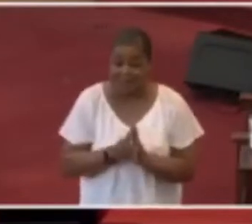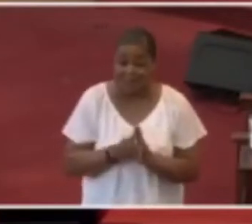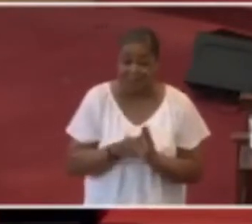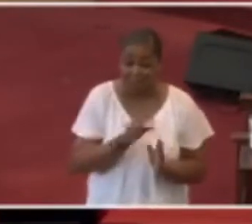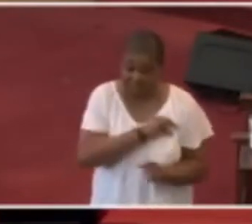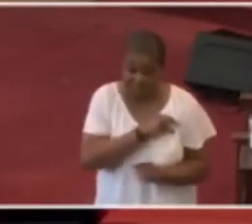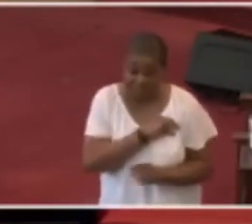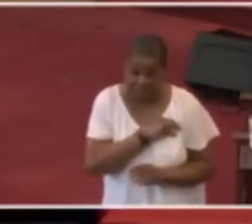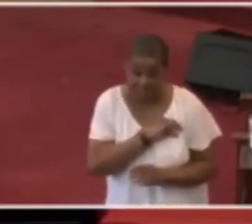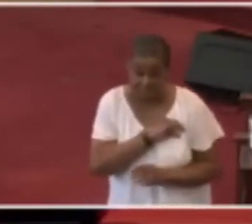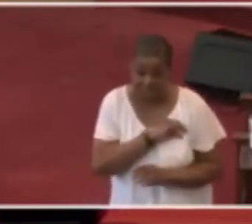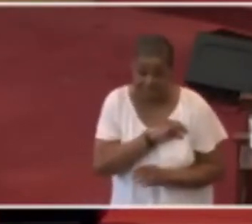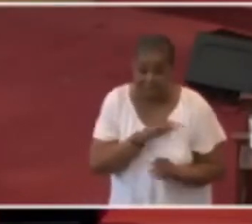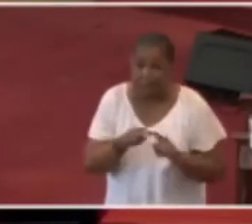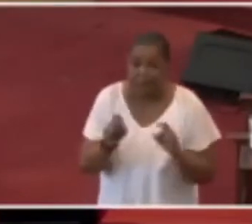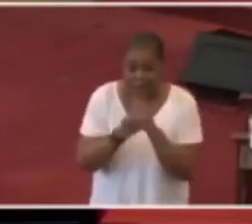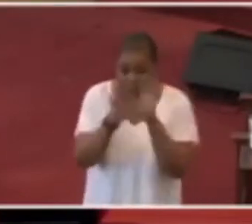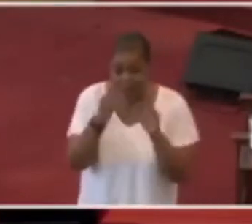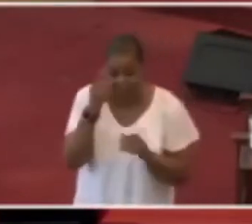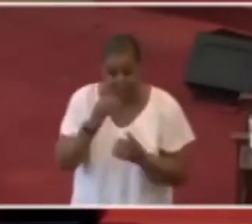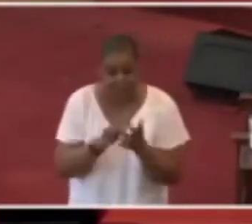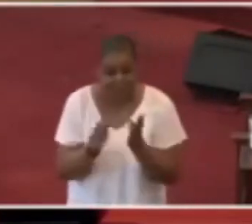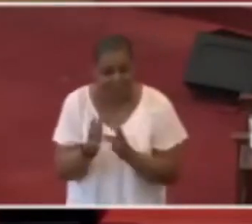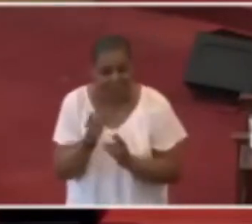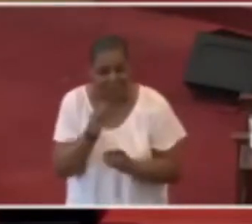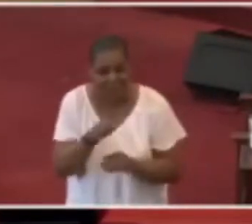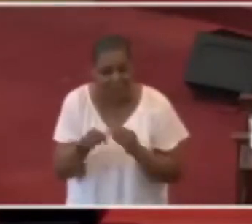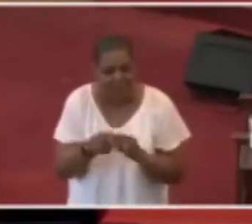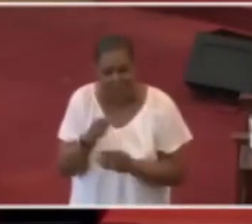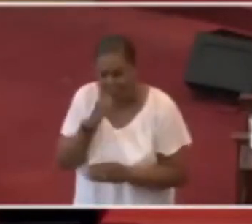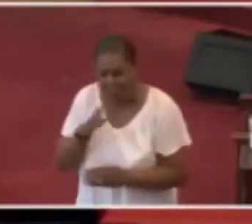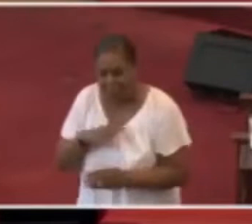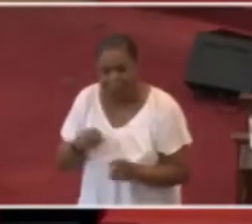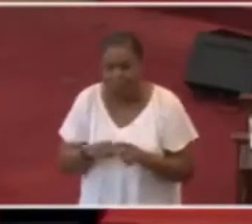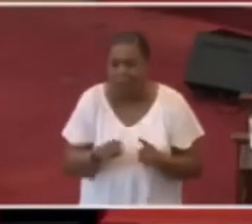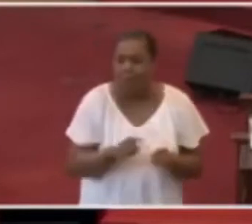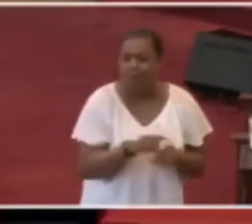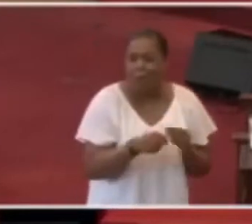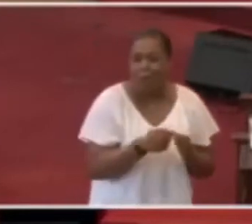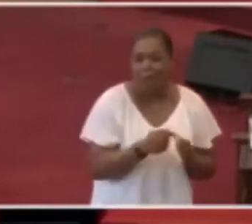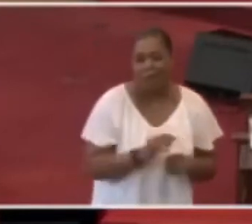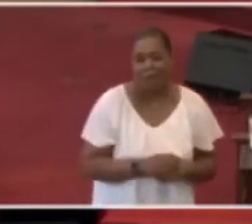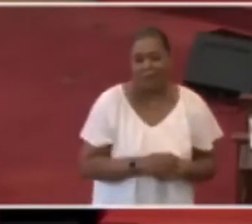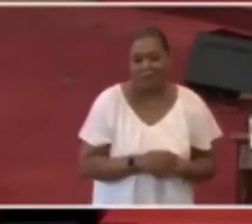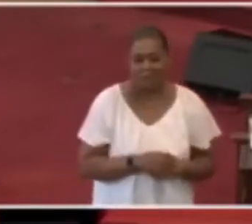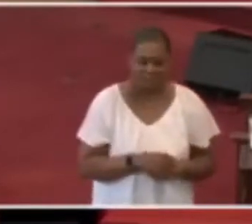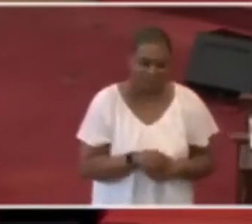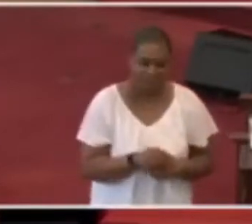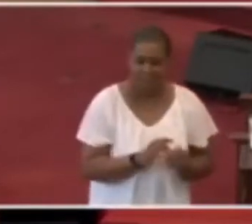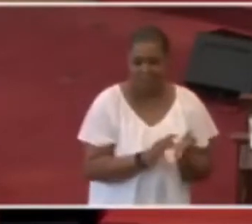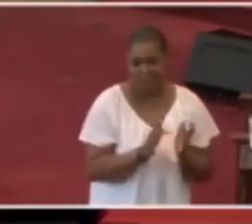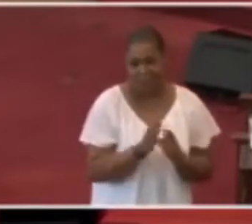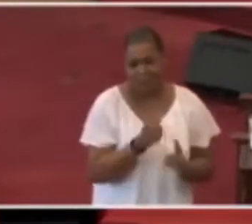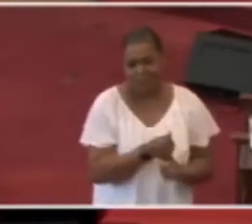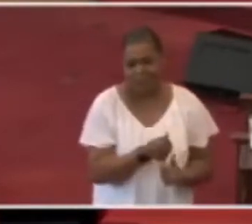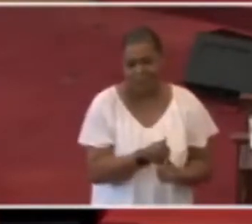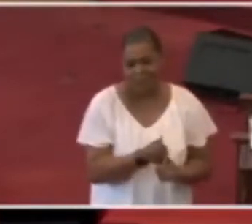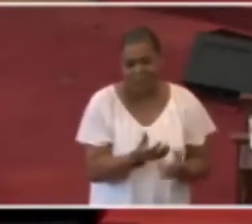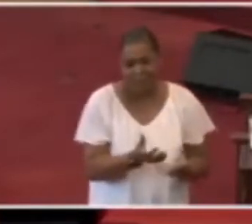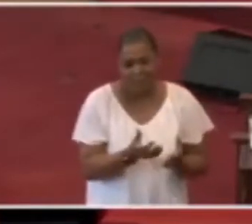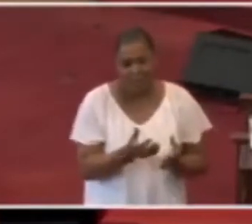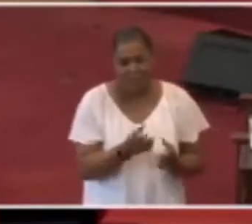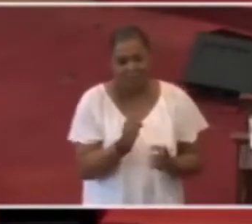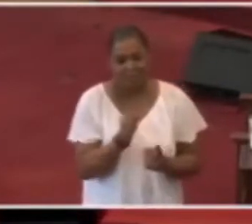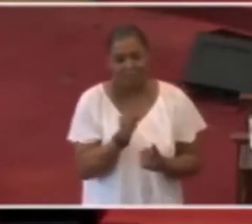is obvious to Jesus that it is less about her and more about him. They are trying